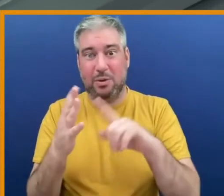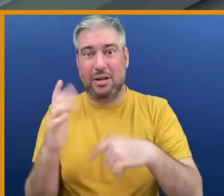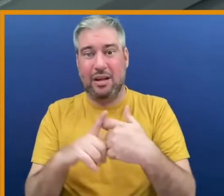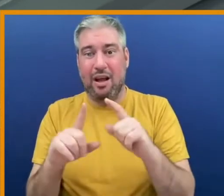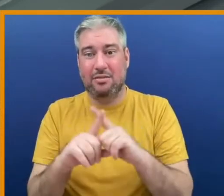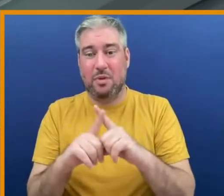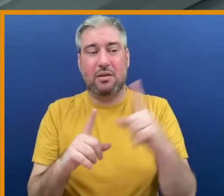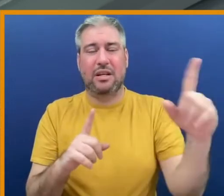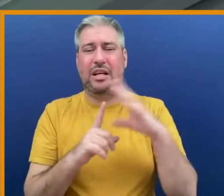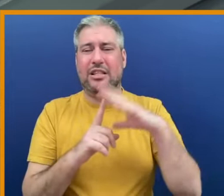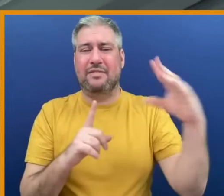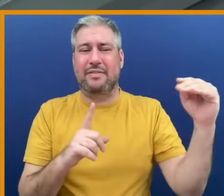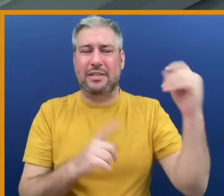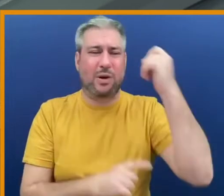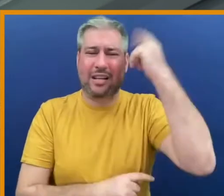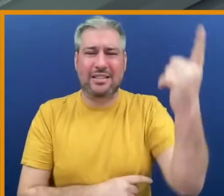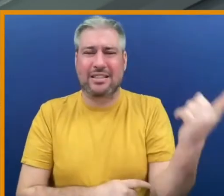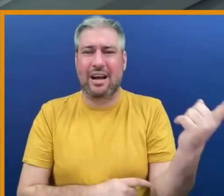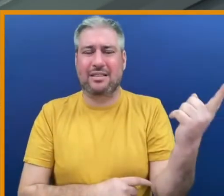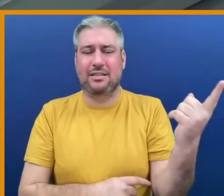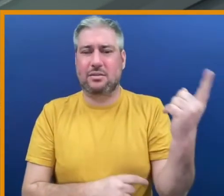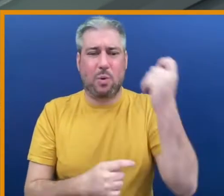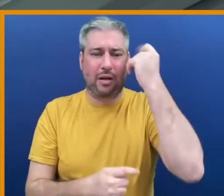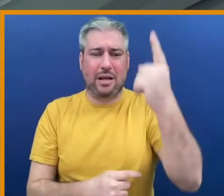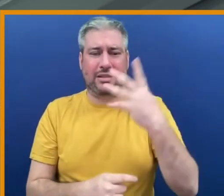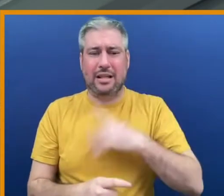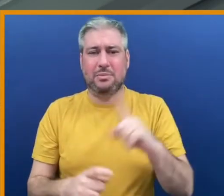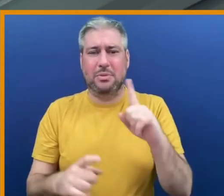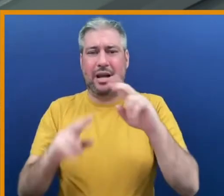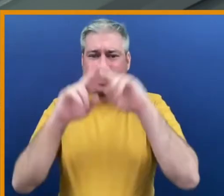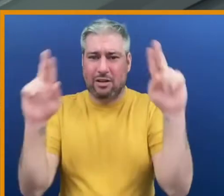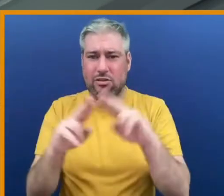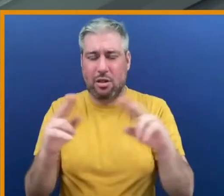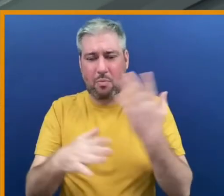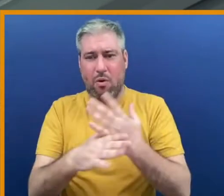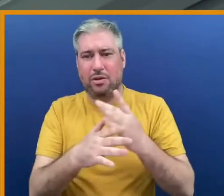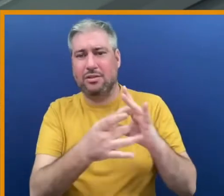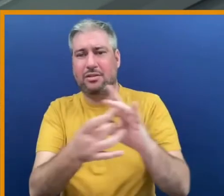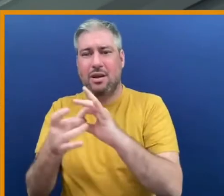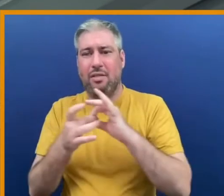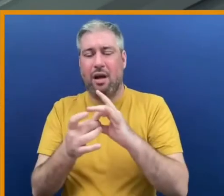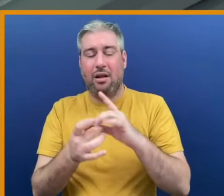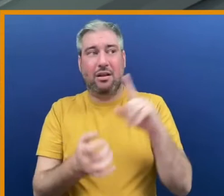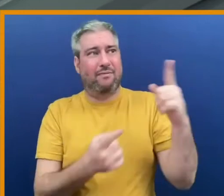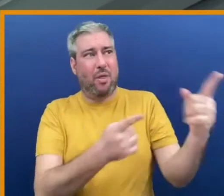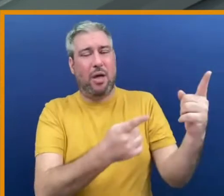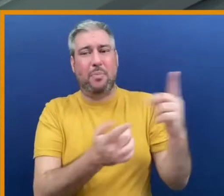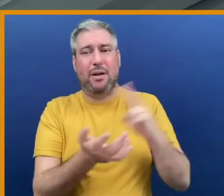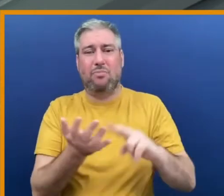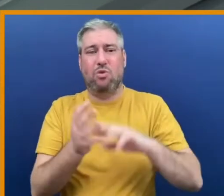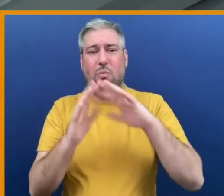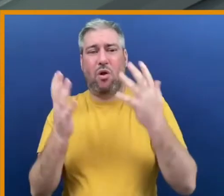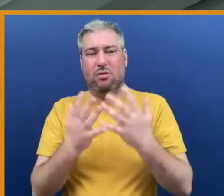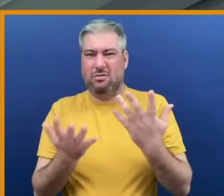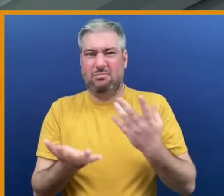financial asset to be traded away or hijacked as part of a nationalist project. Whilst Jacob Rees-Mogg thinks fish are happy in being